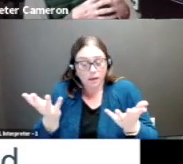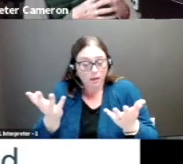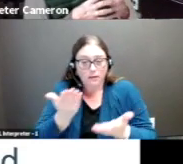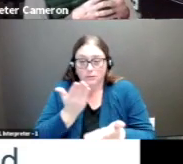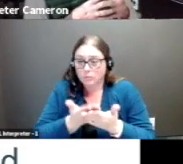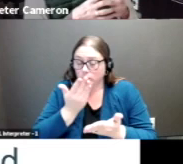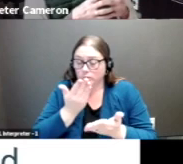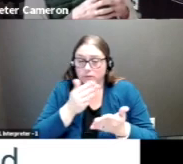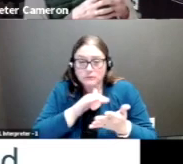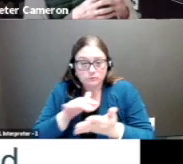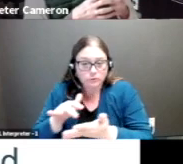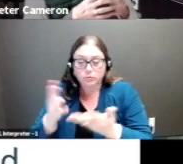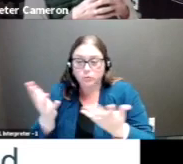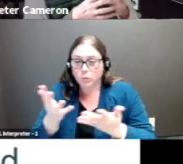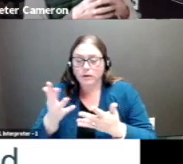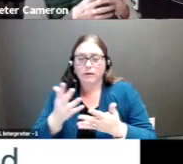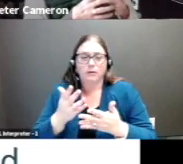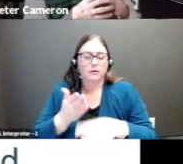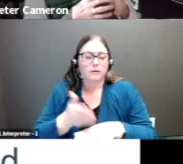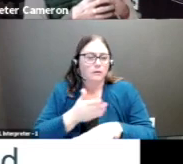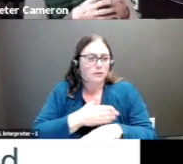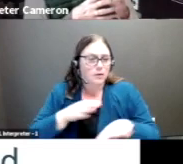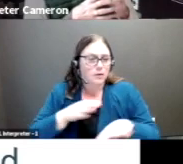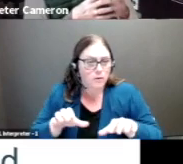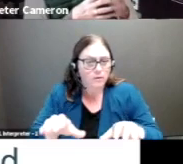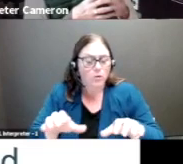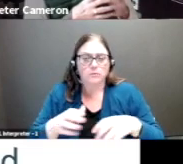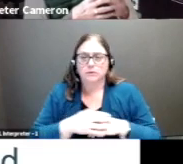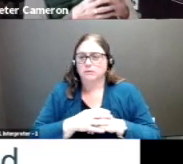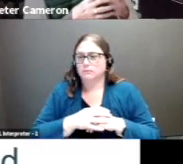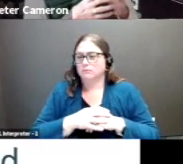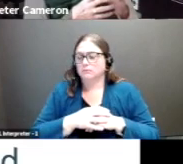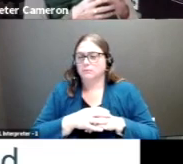performance, productivity, sense of job satisfaction.